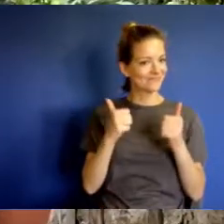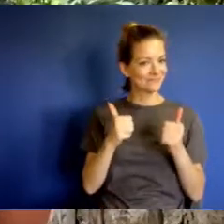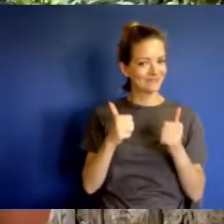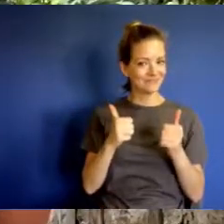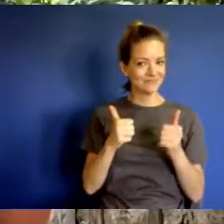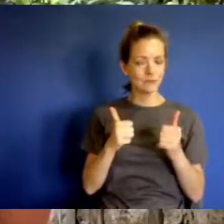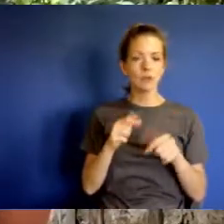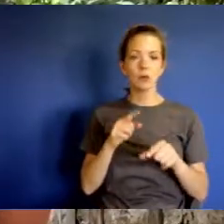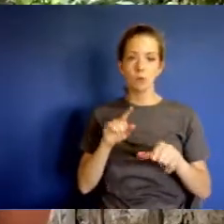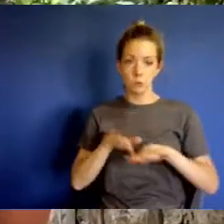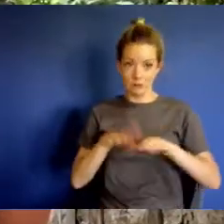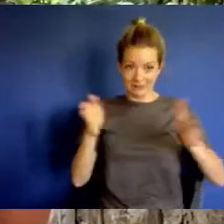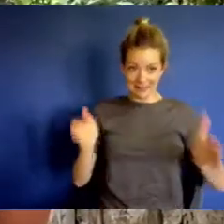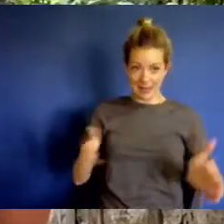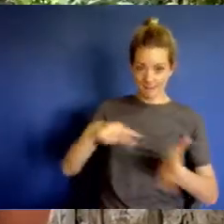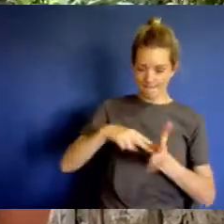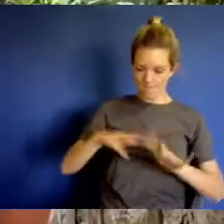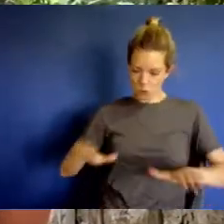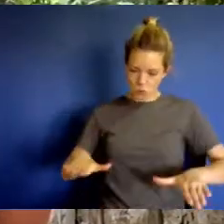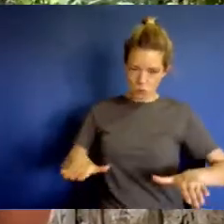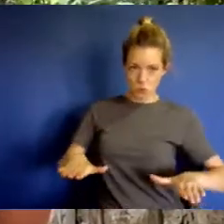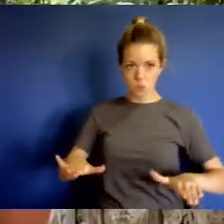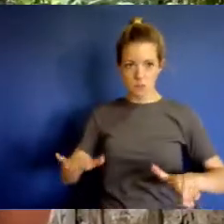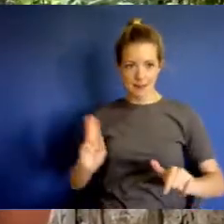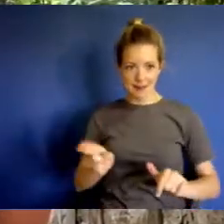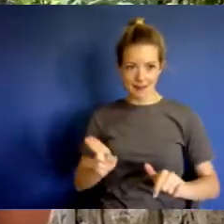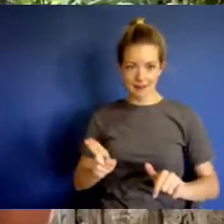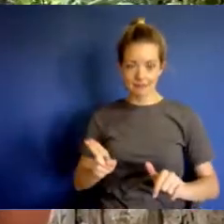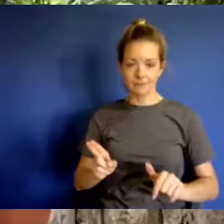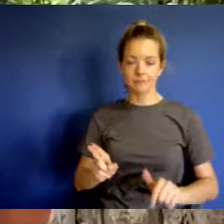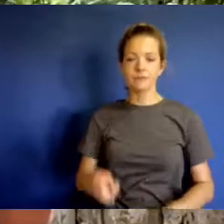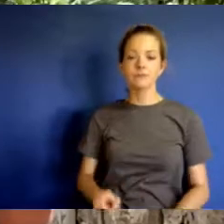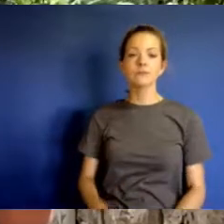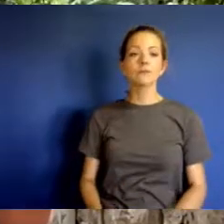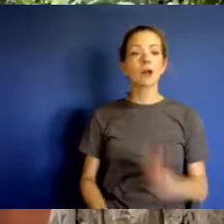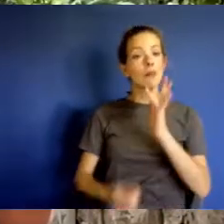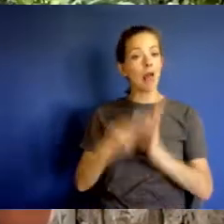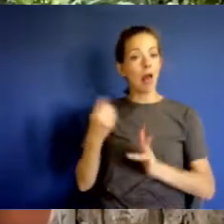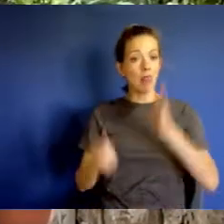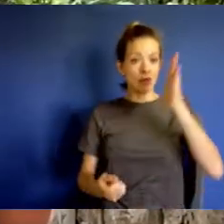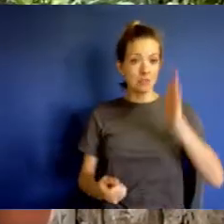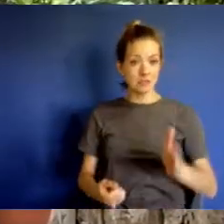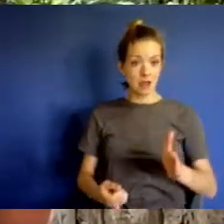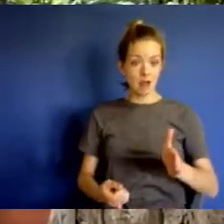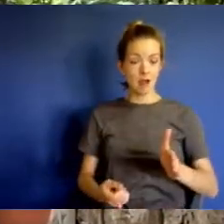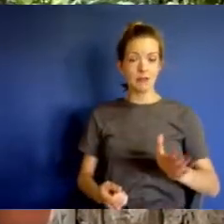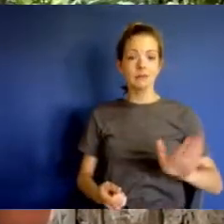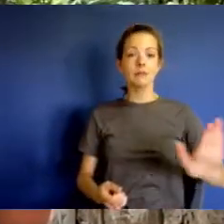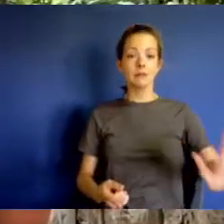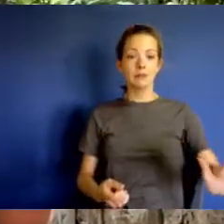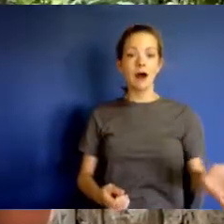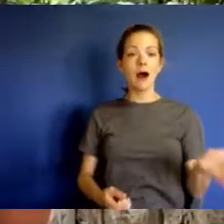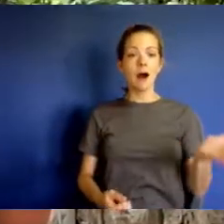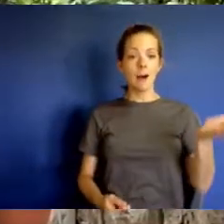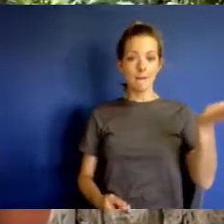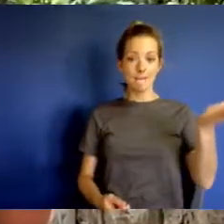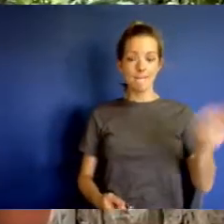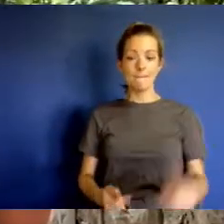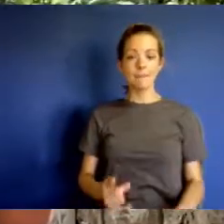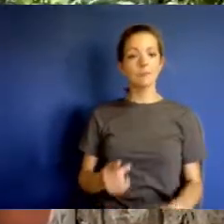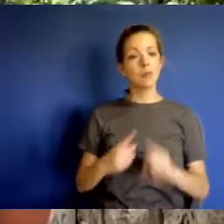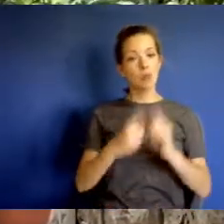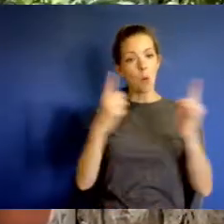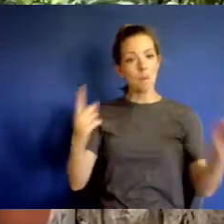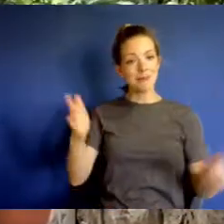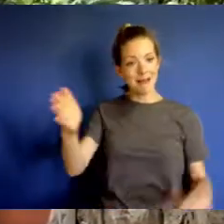Perfect. So reset your tabletop, extend the left leg and lift it up, and then maybe you